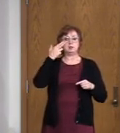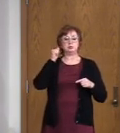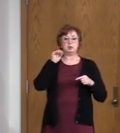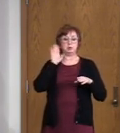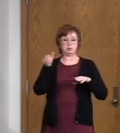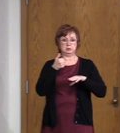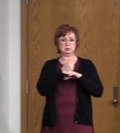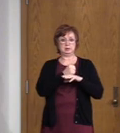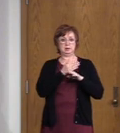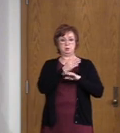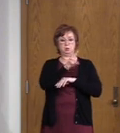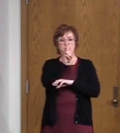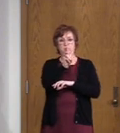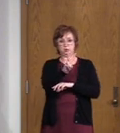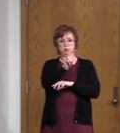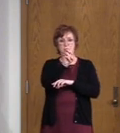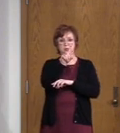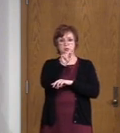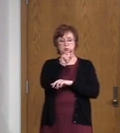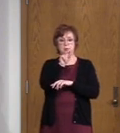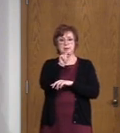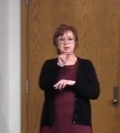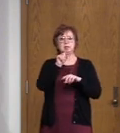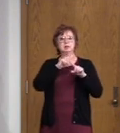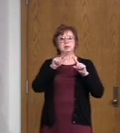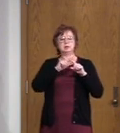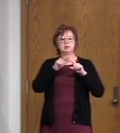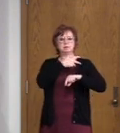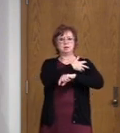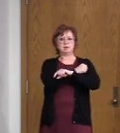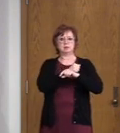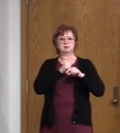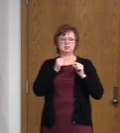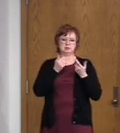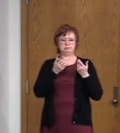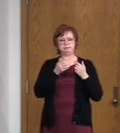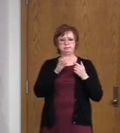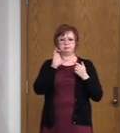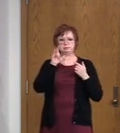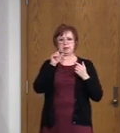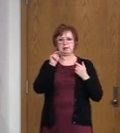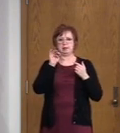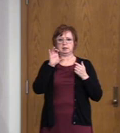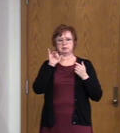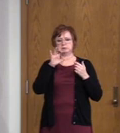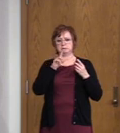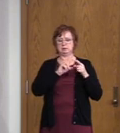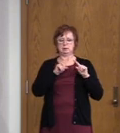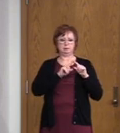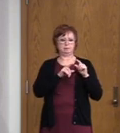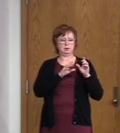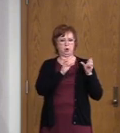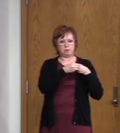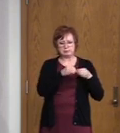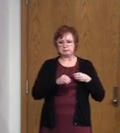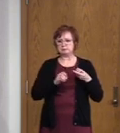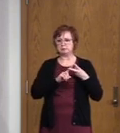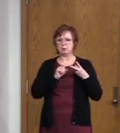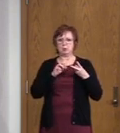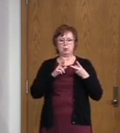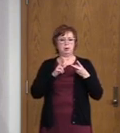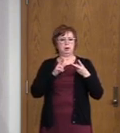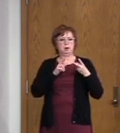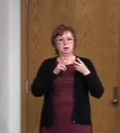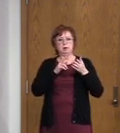operating more than 220 clinics across 180 communities in this province, and they'll have multiple different forms, including mass immunization